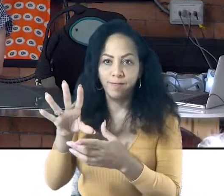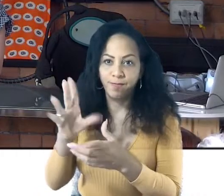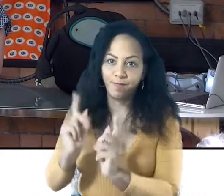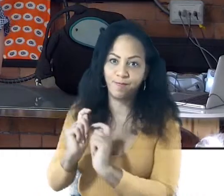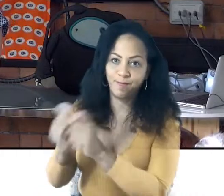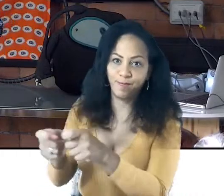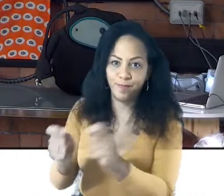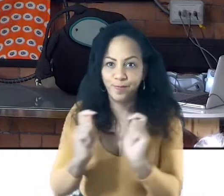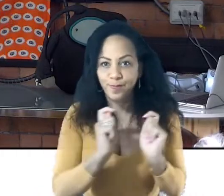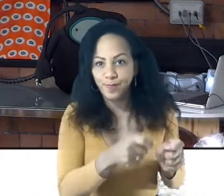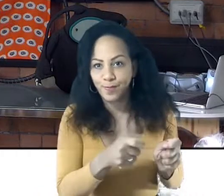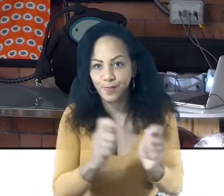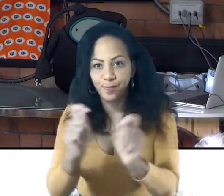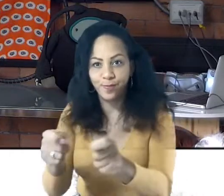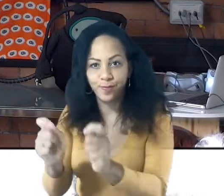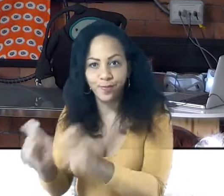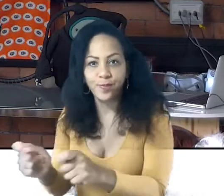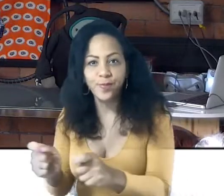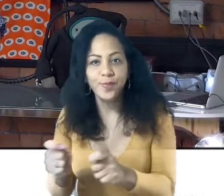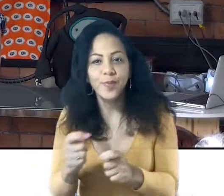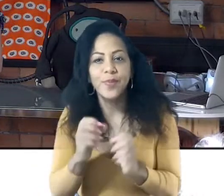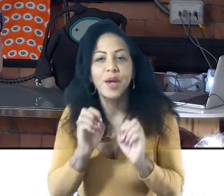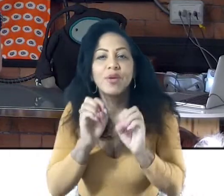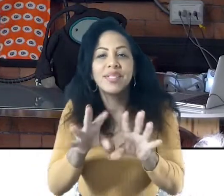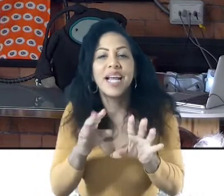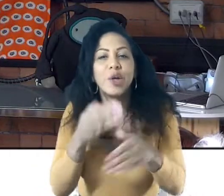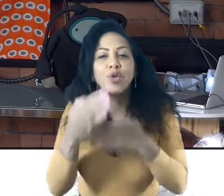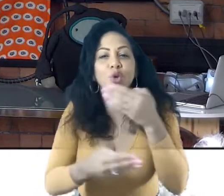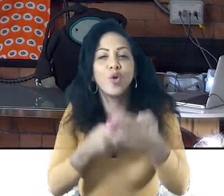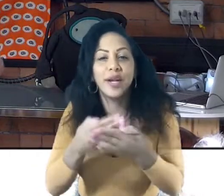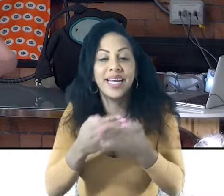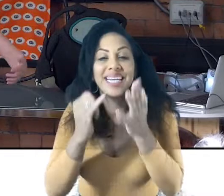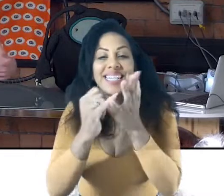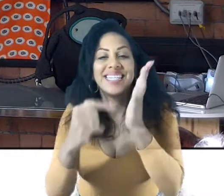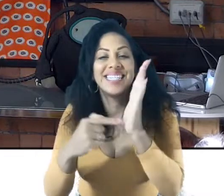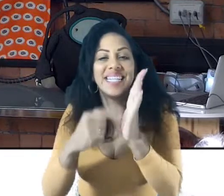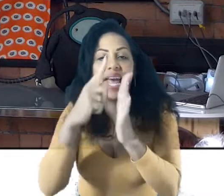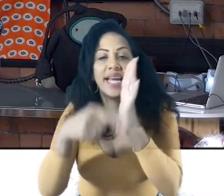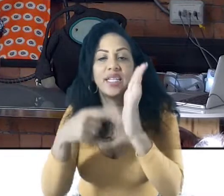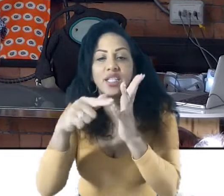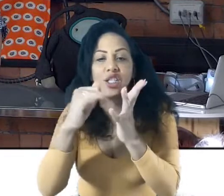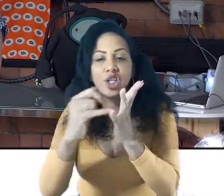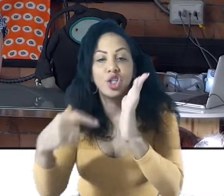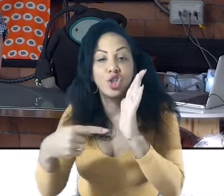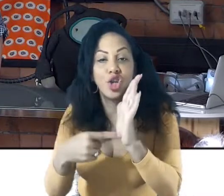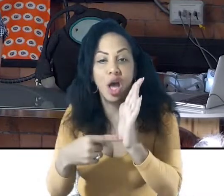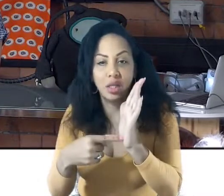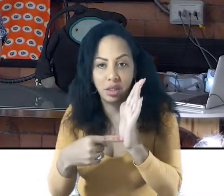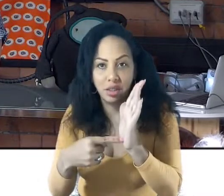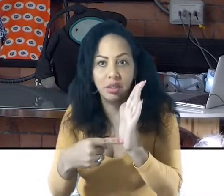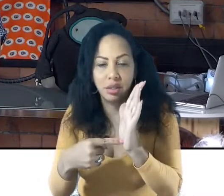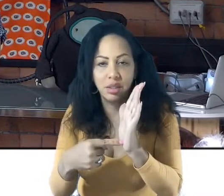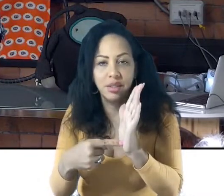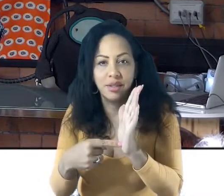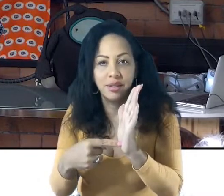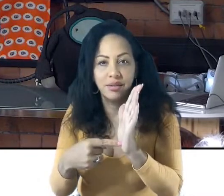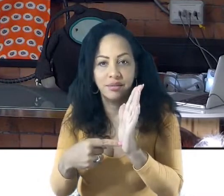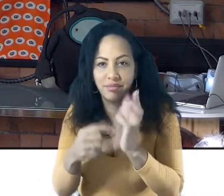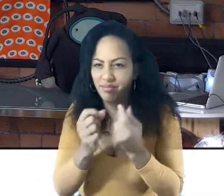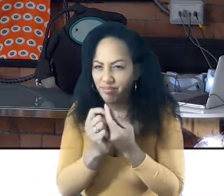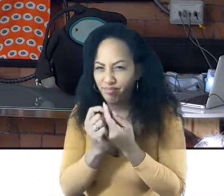There's a little boy from St Just, who's just over the hill from Mounts Bay. St Just, a small little